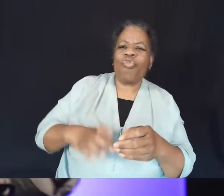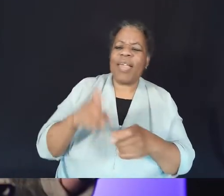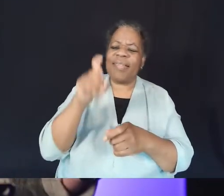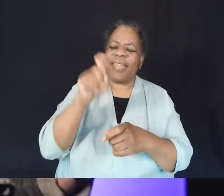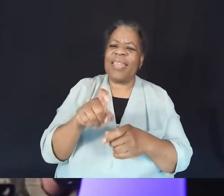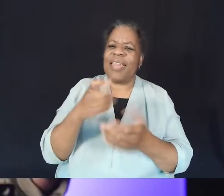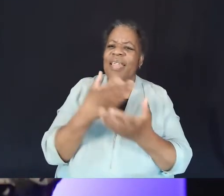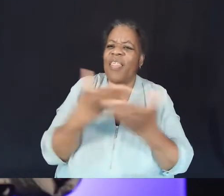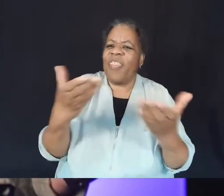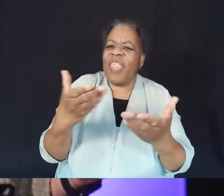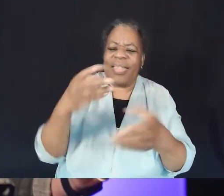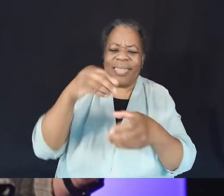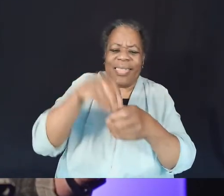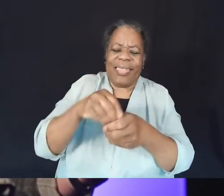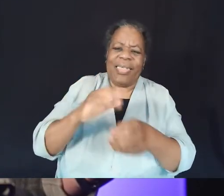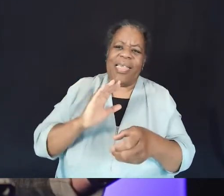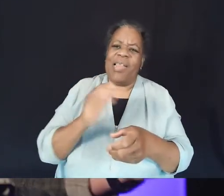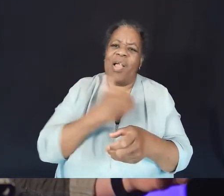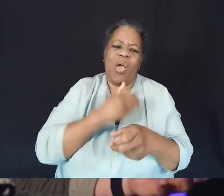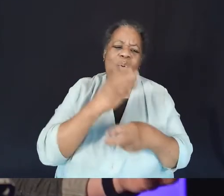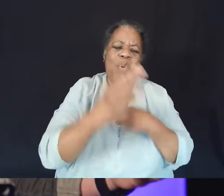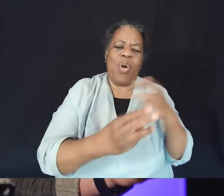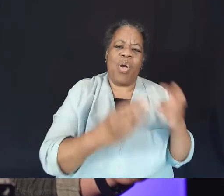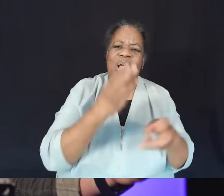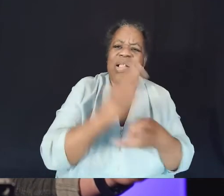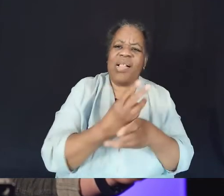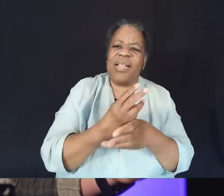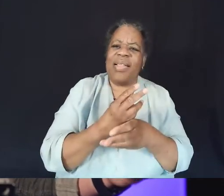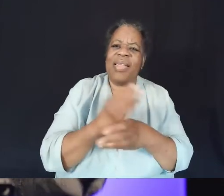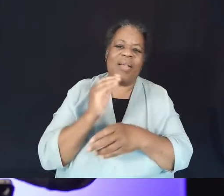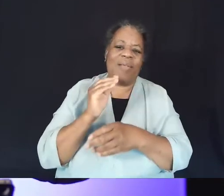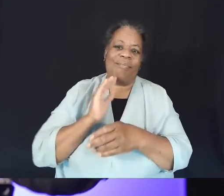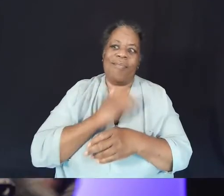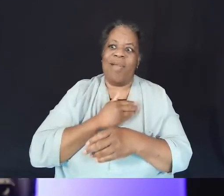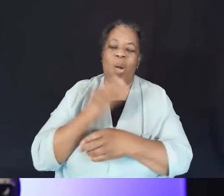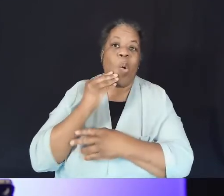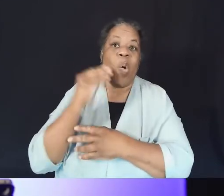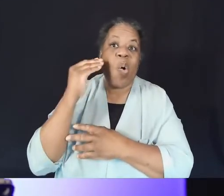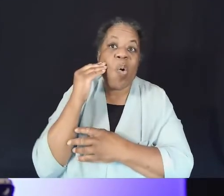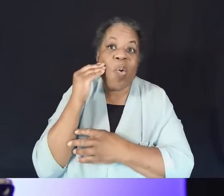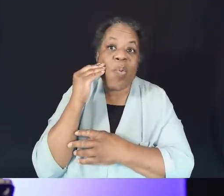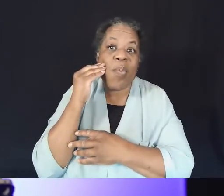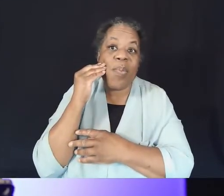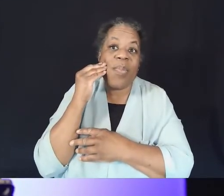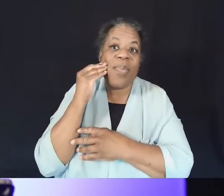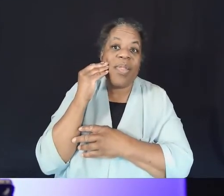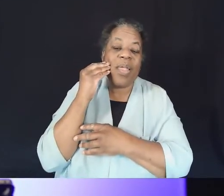our midst, in our world, in our homes, in order that all things might flourish.